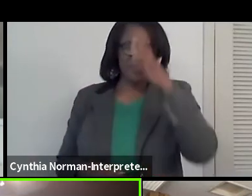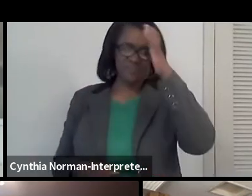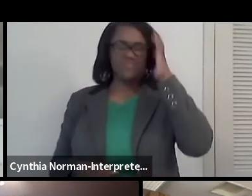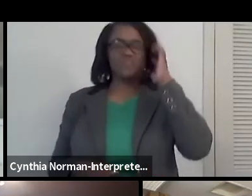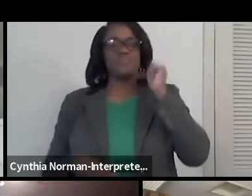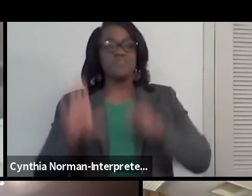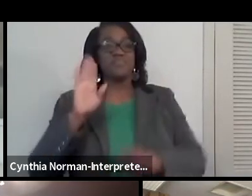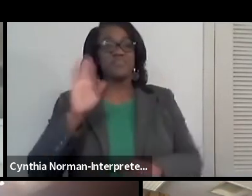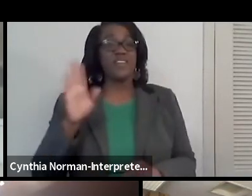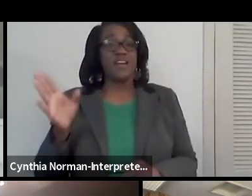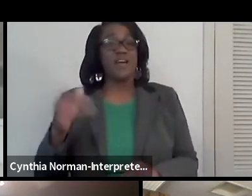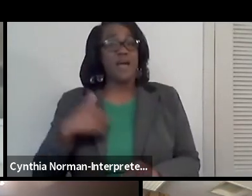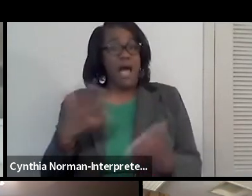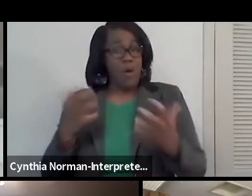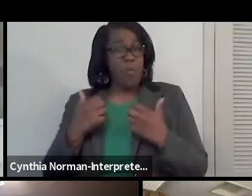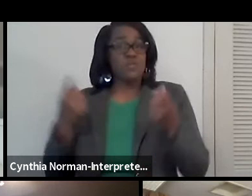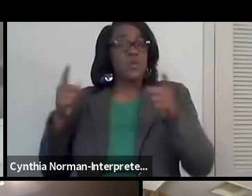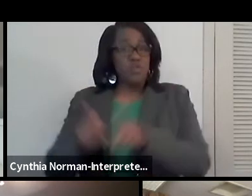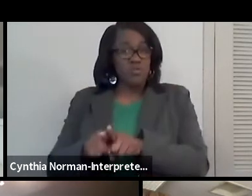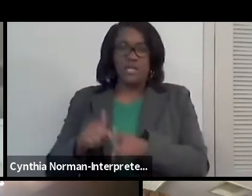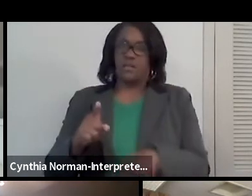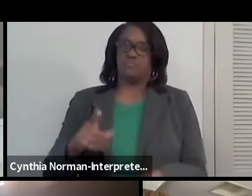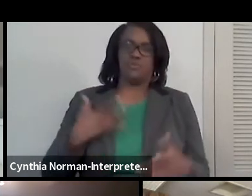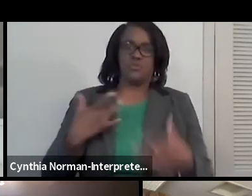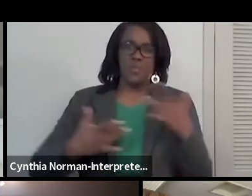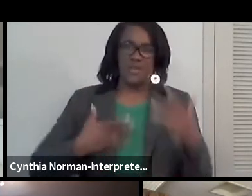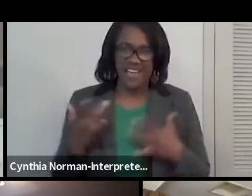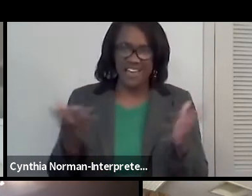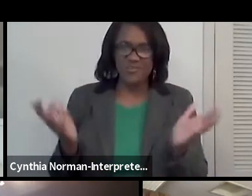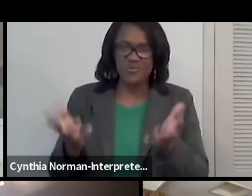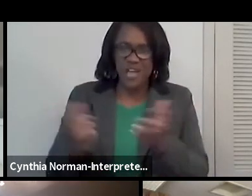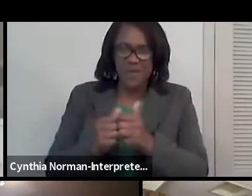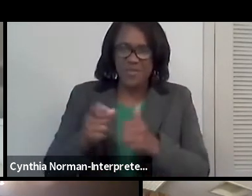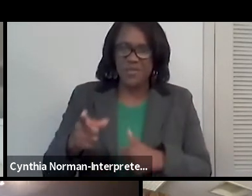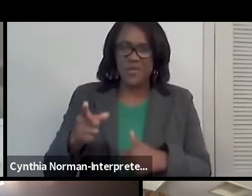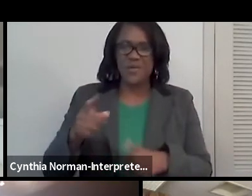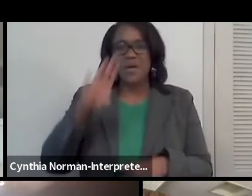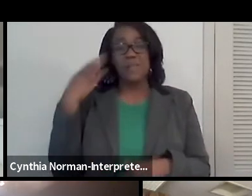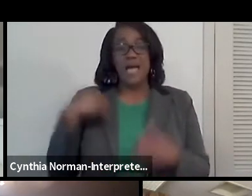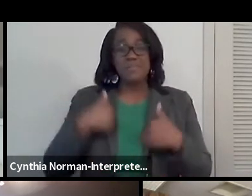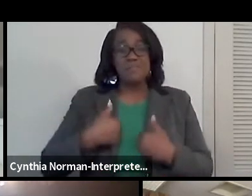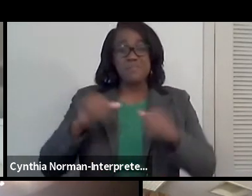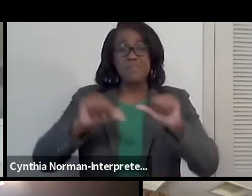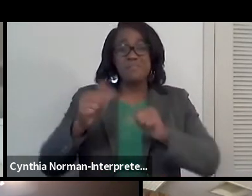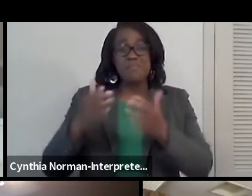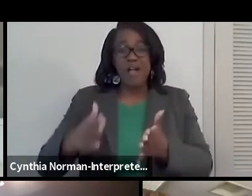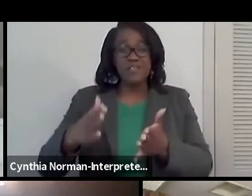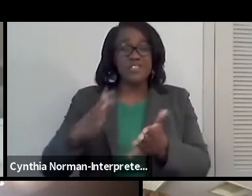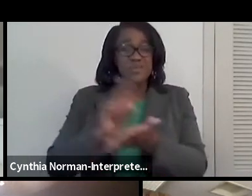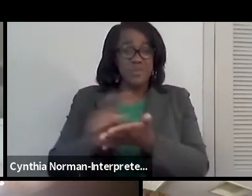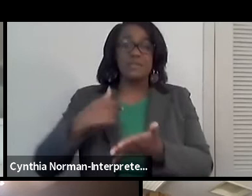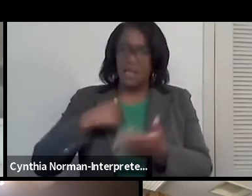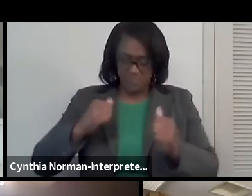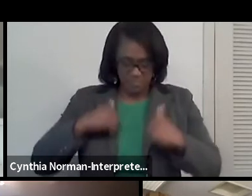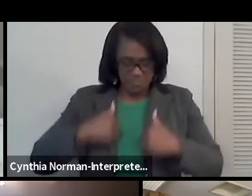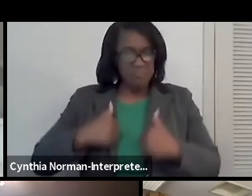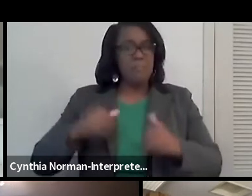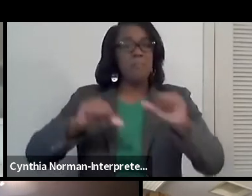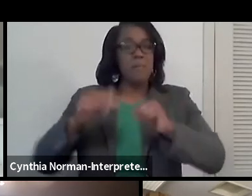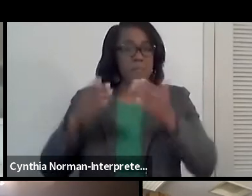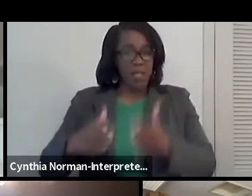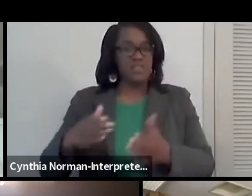Hey, y'all. I also want to agree, just super excited to chat with y'all during Black Mammalogist Week. I also am a mammalogist. I study